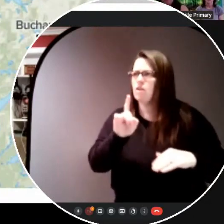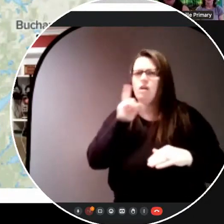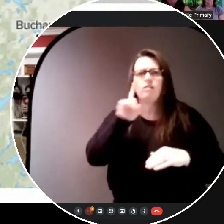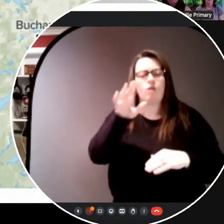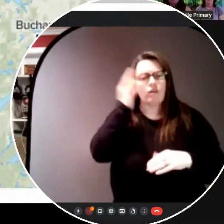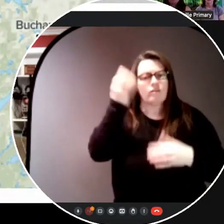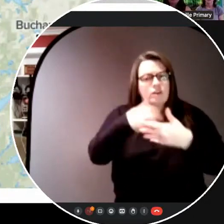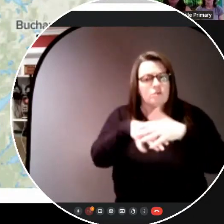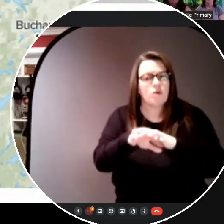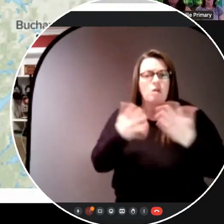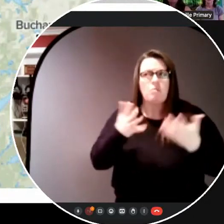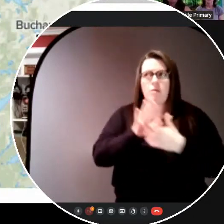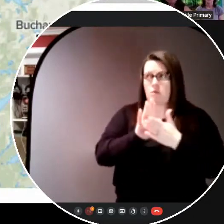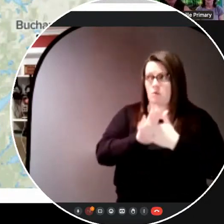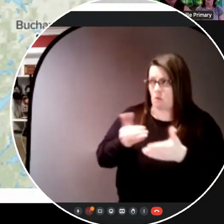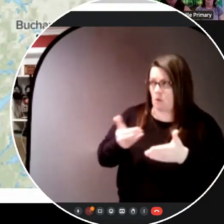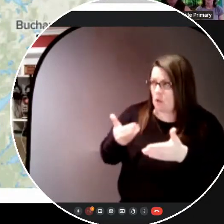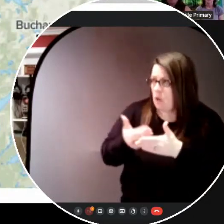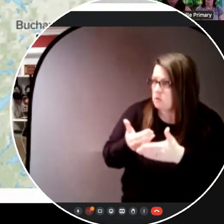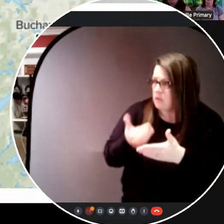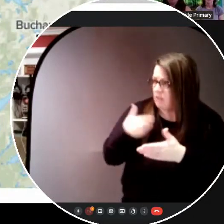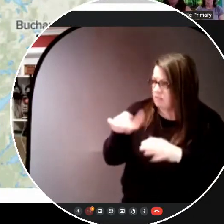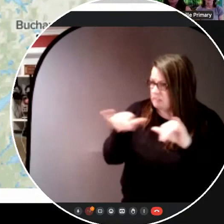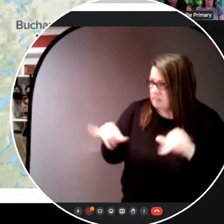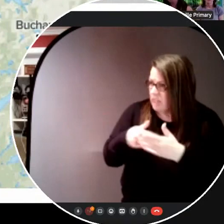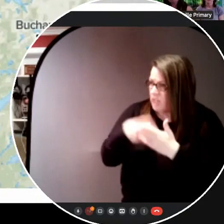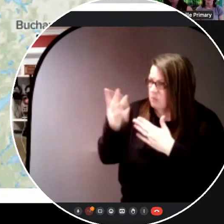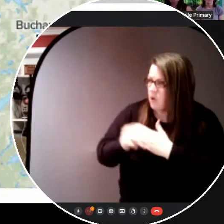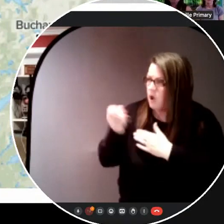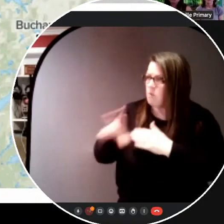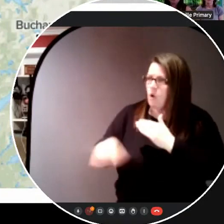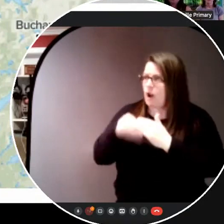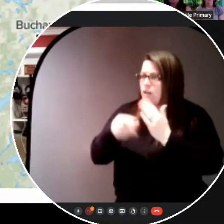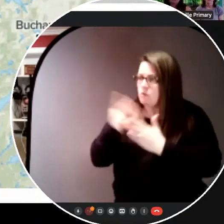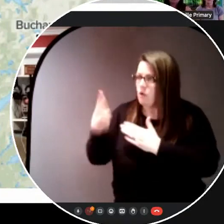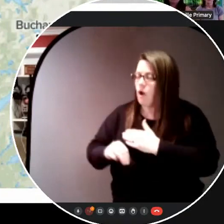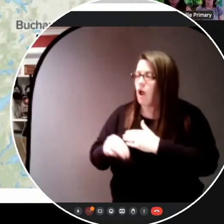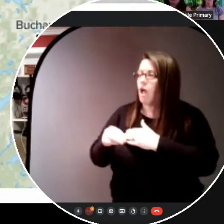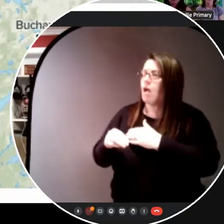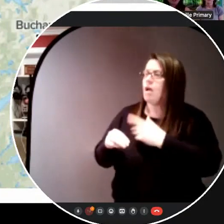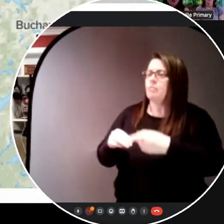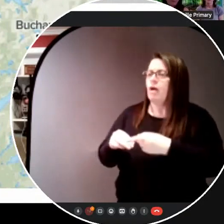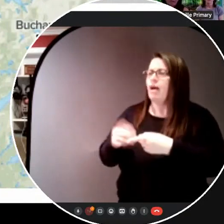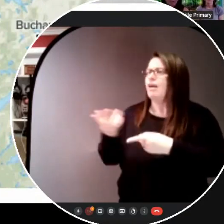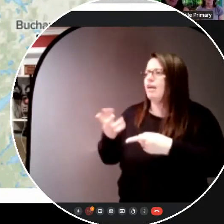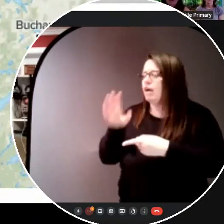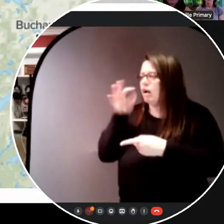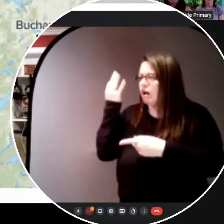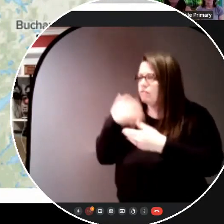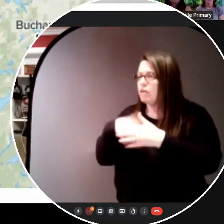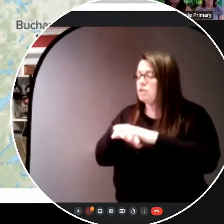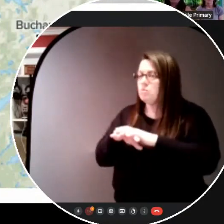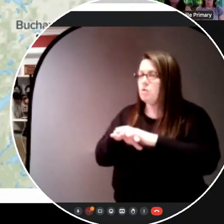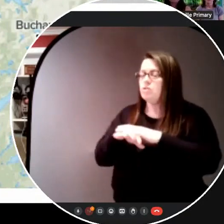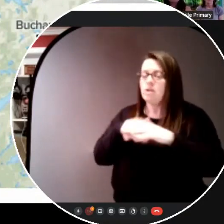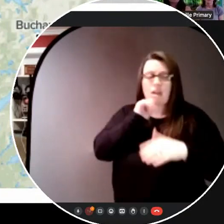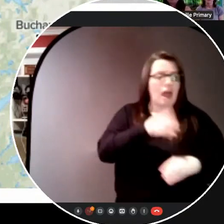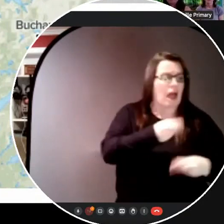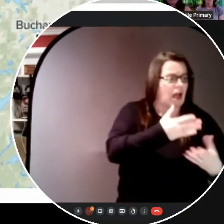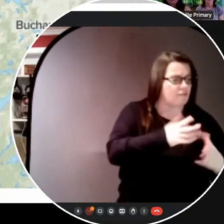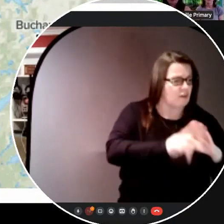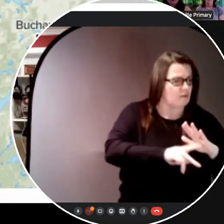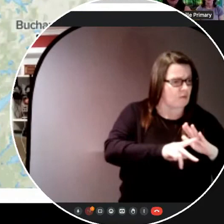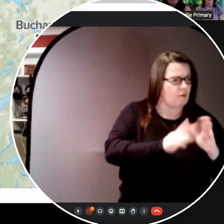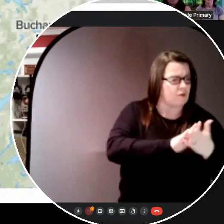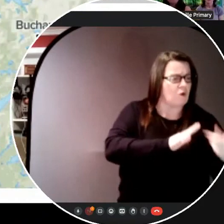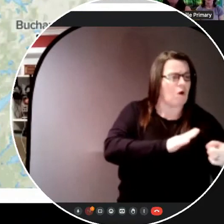by who have similar programming or additional programming where they're saying, oh, French immersion's not offered there, I can just drive my child so that they can